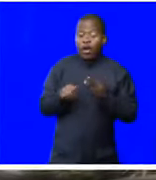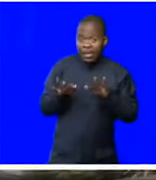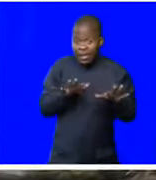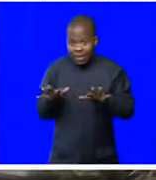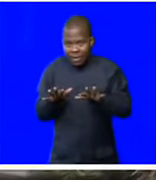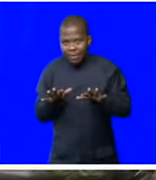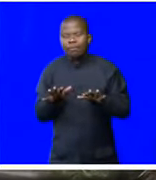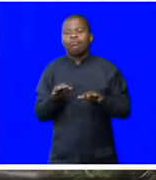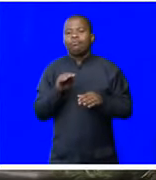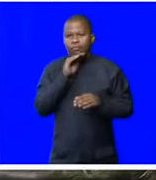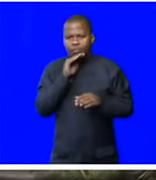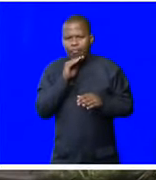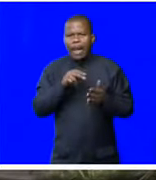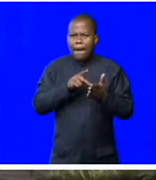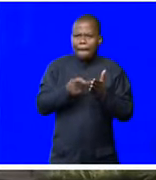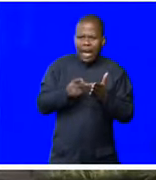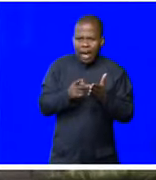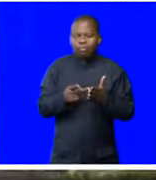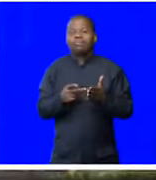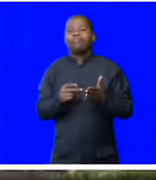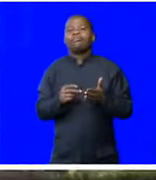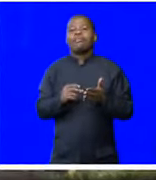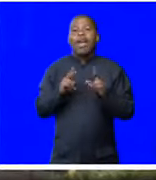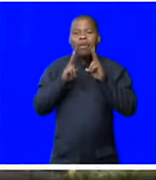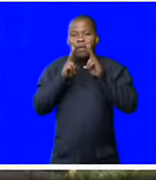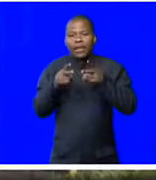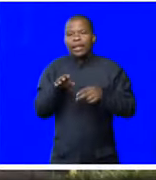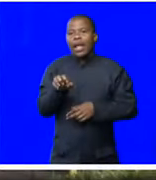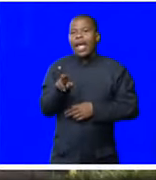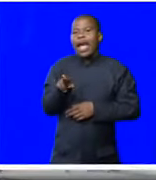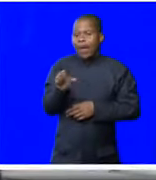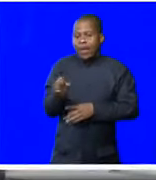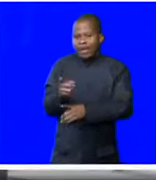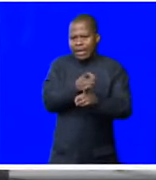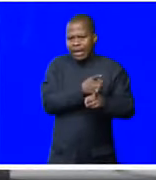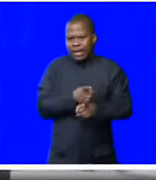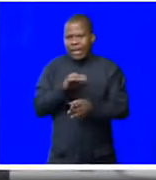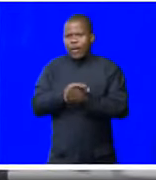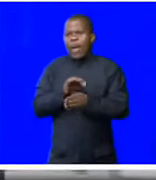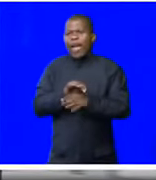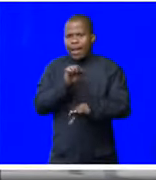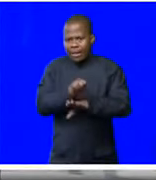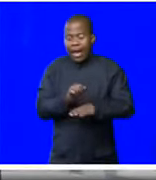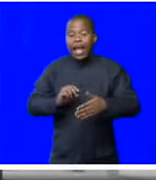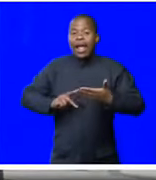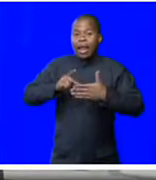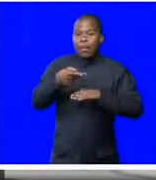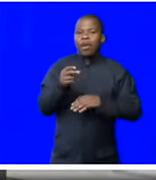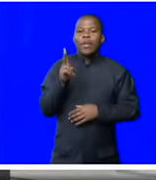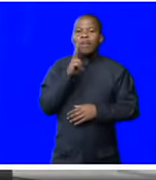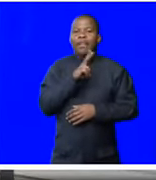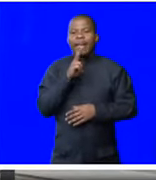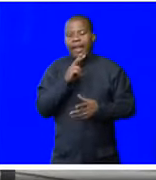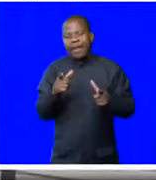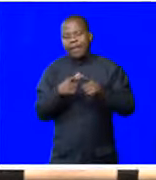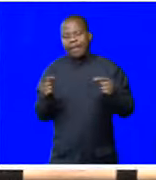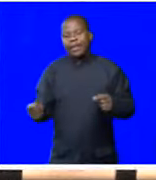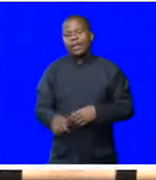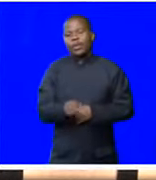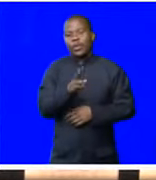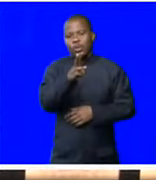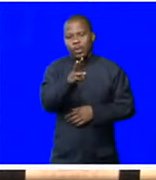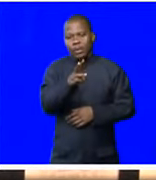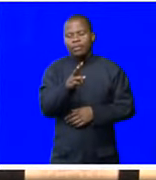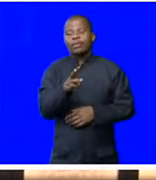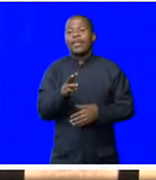their tax rather than evading it. The program comes to an end this coming Friday. The customer service manager at